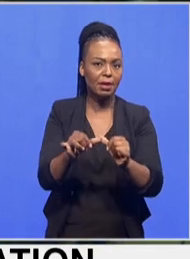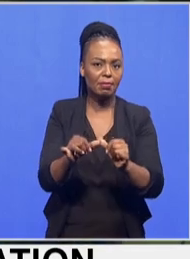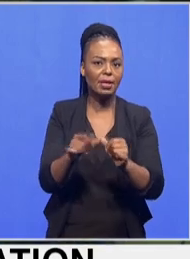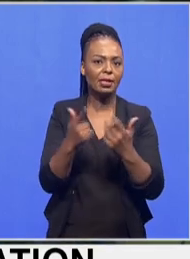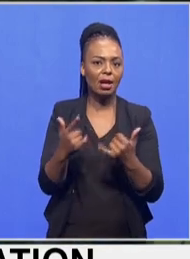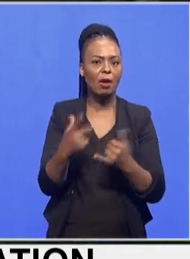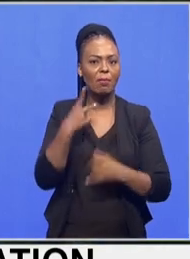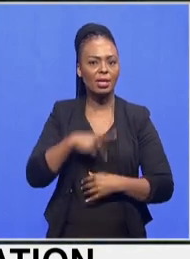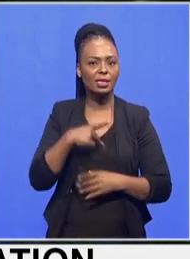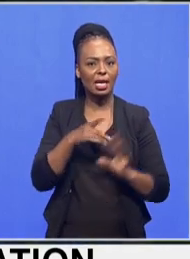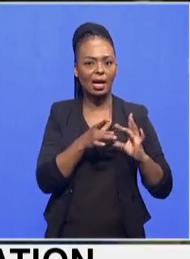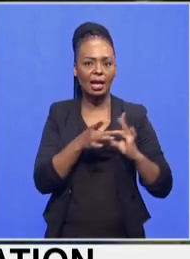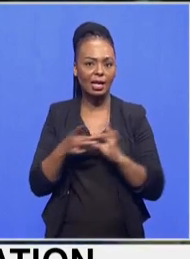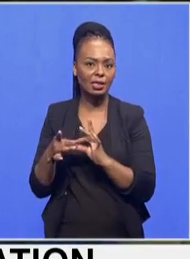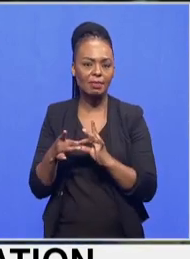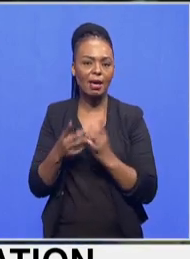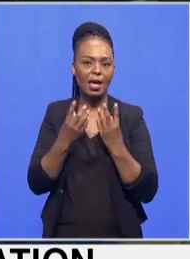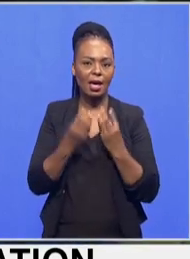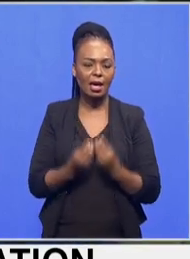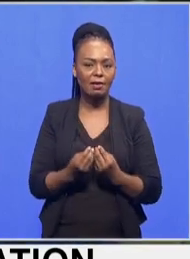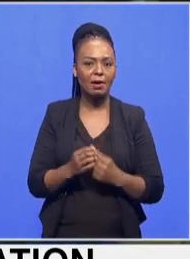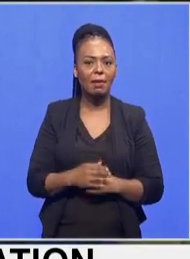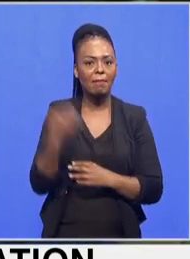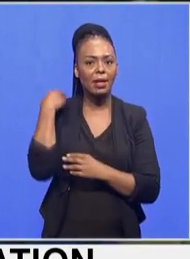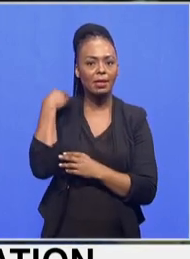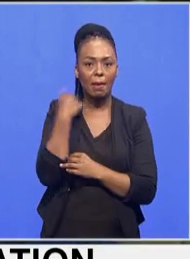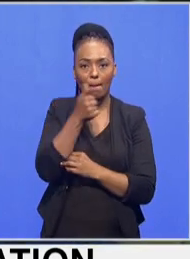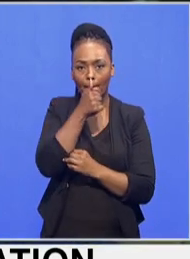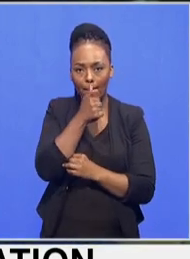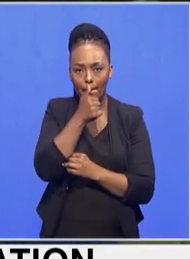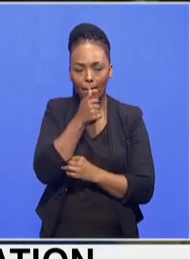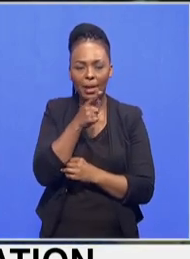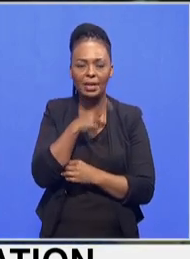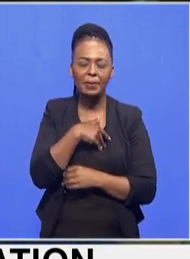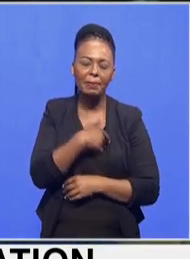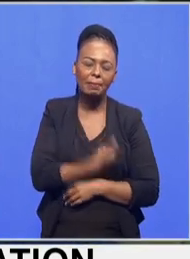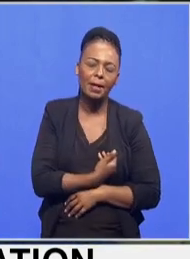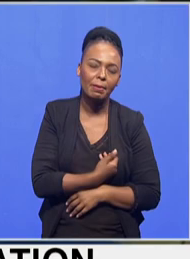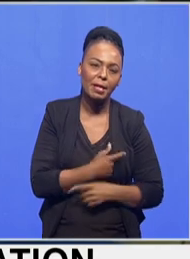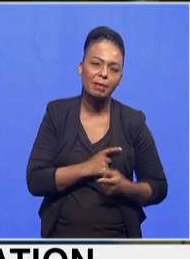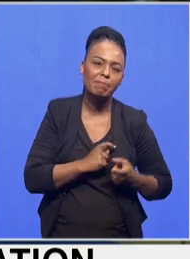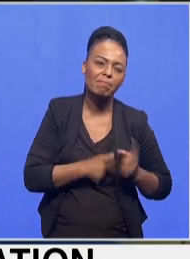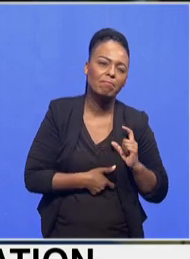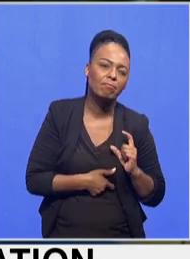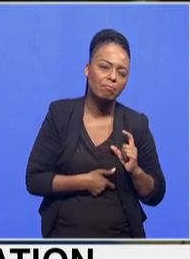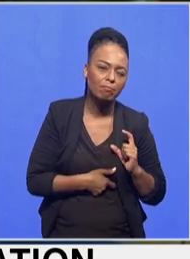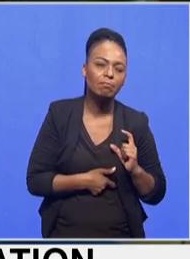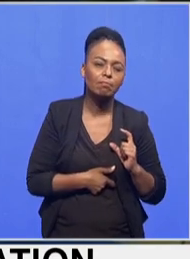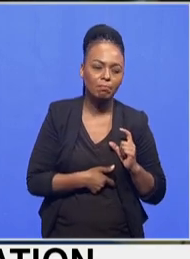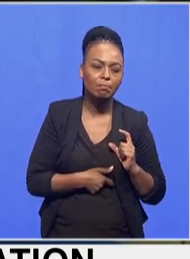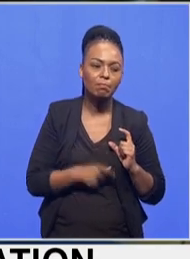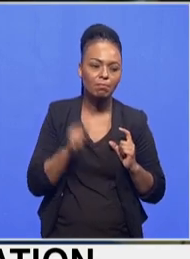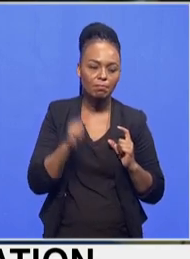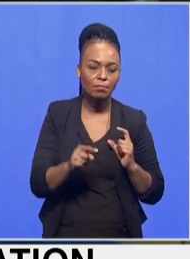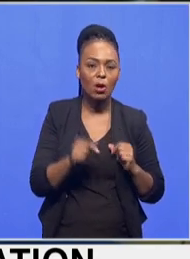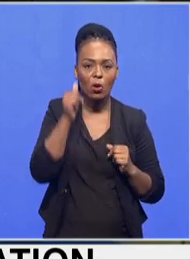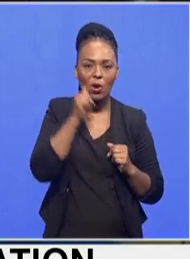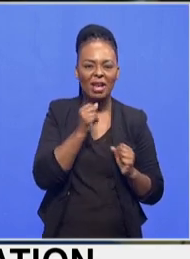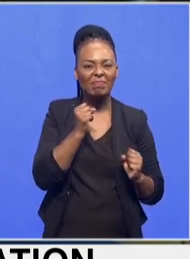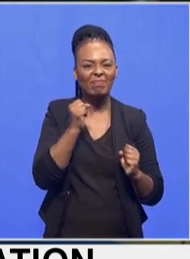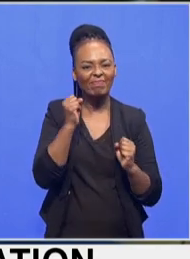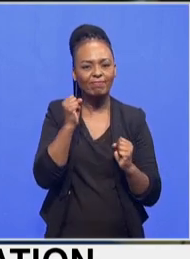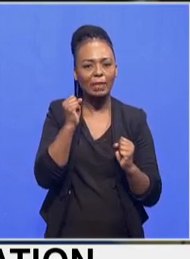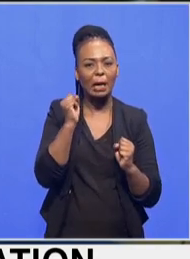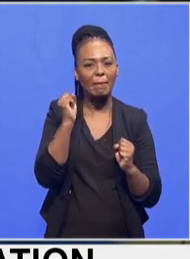we saw the minister even breaking down, being inconsolable, really, when she had